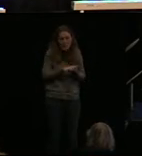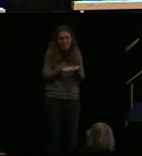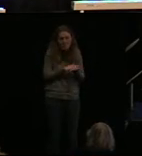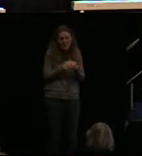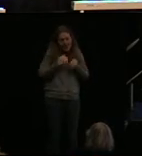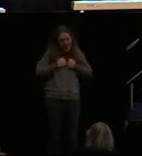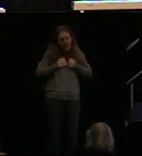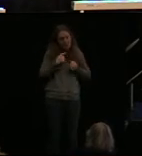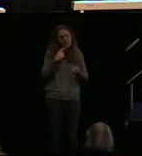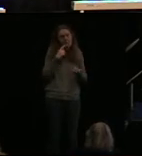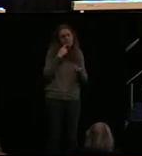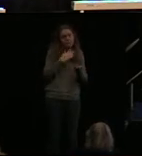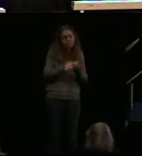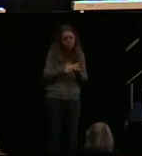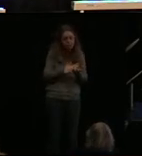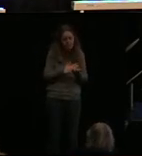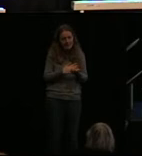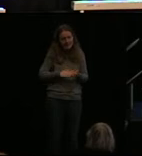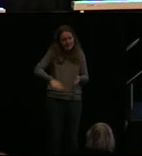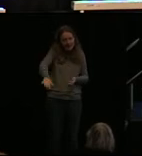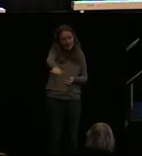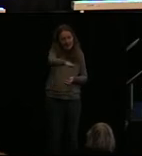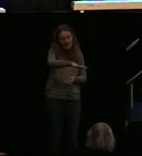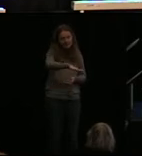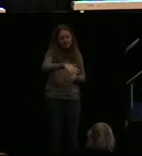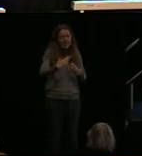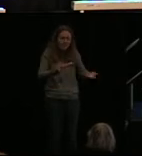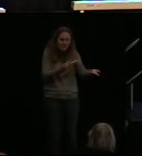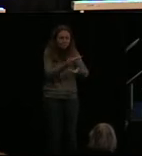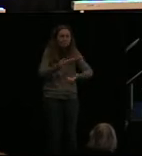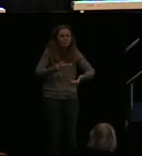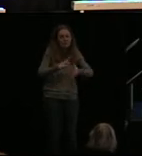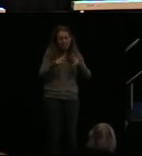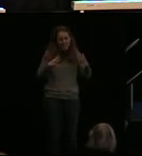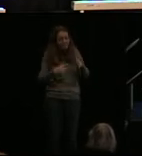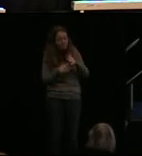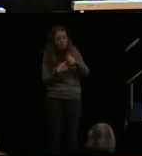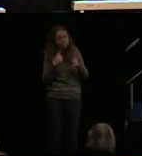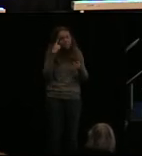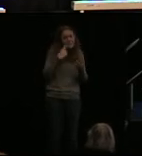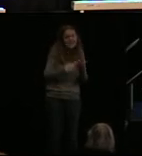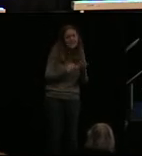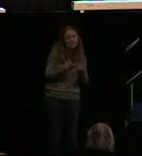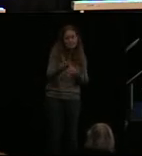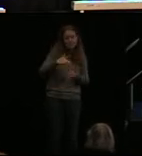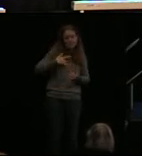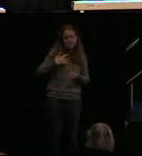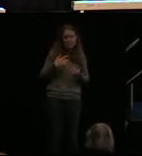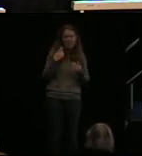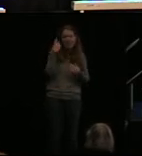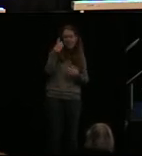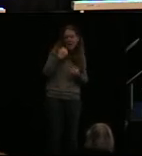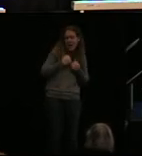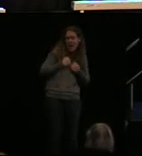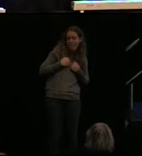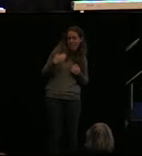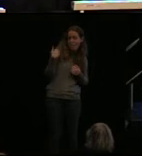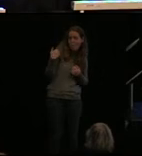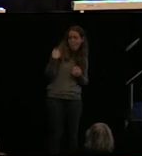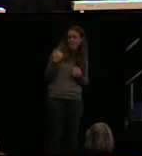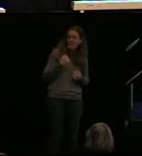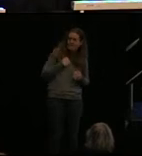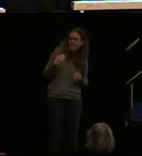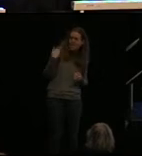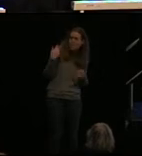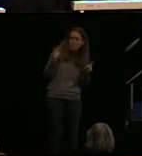promised land? We've talked this morning about big decisions in life, and maybe we think often about our calling, don't we? What am I